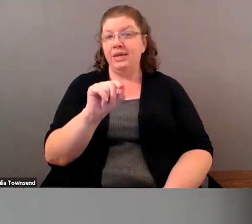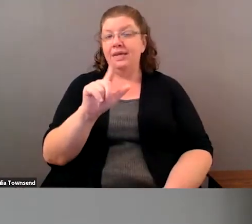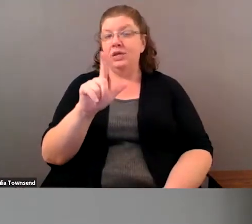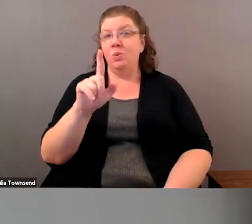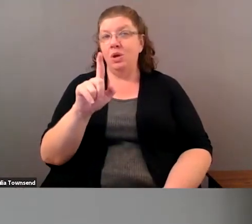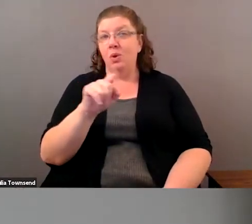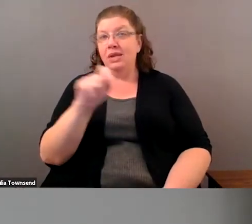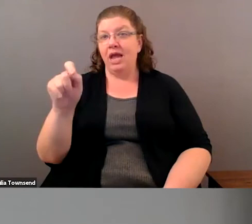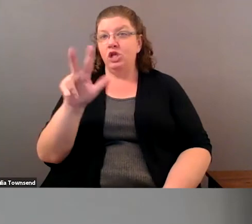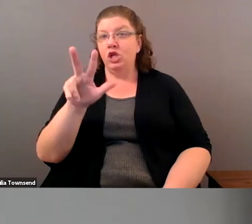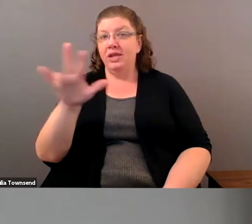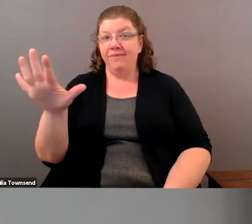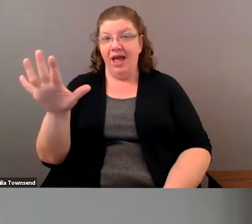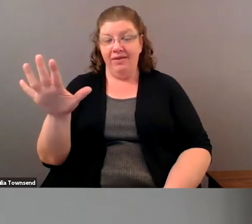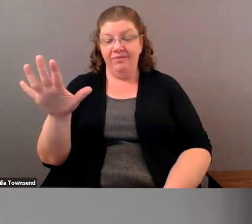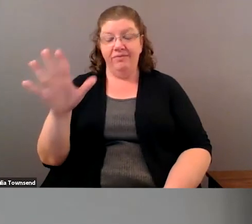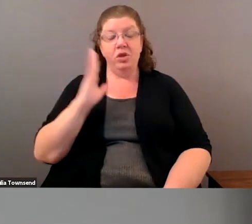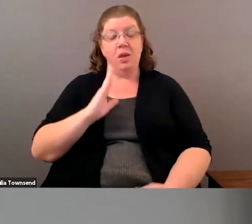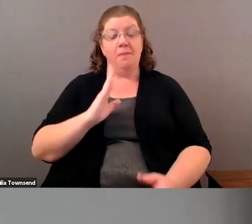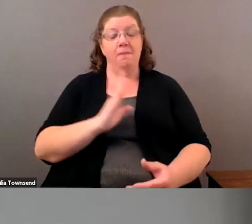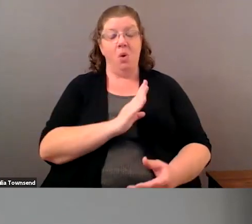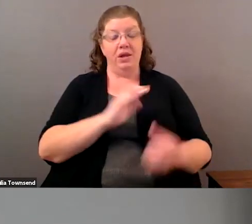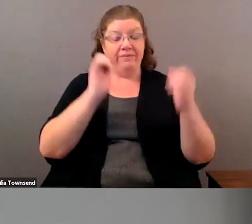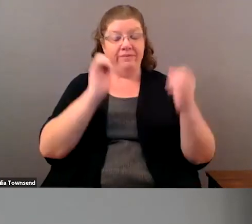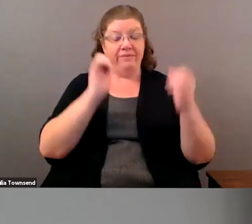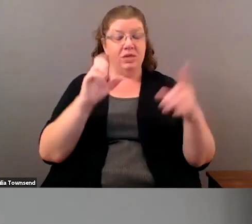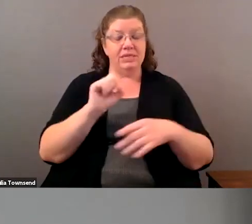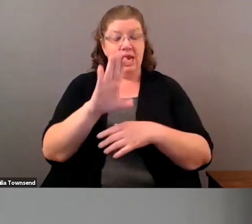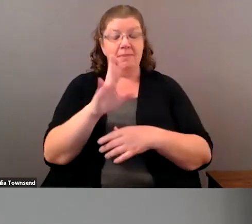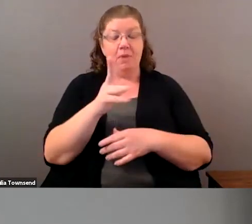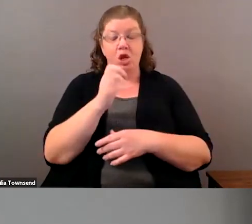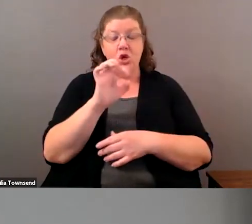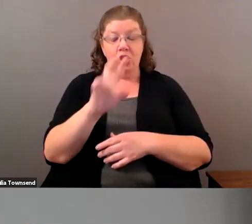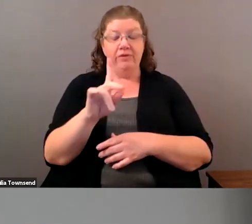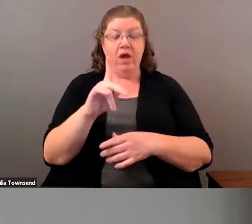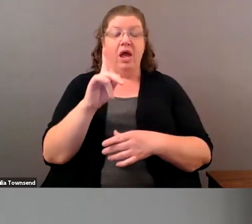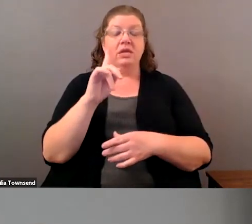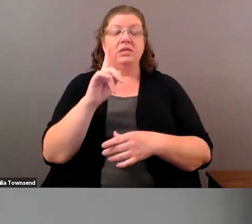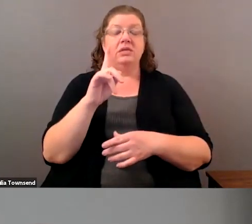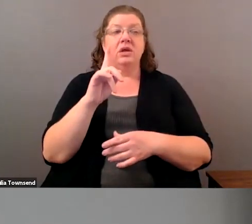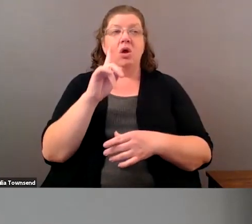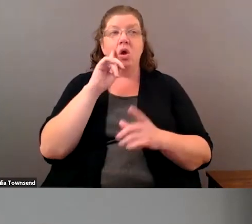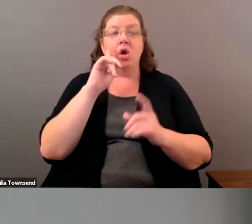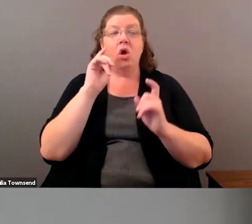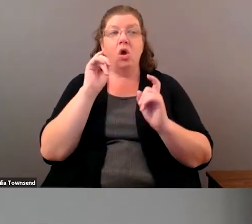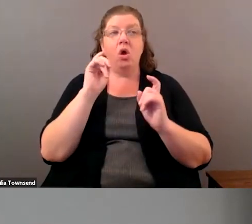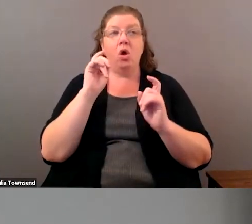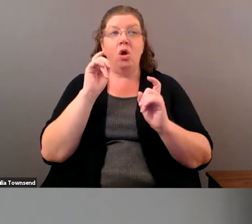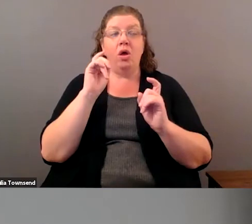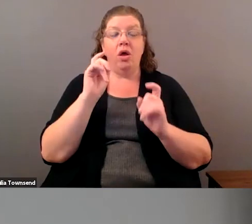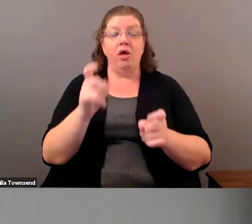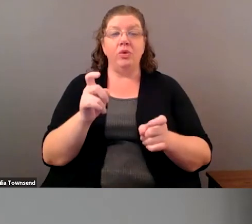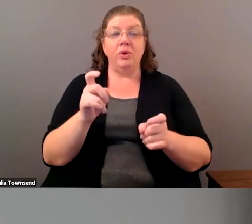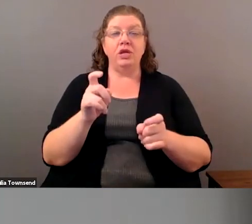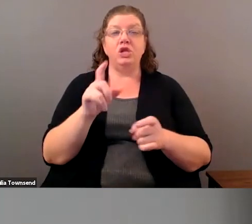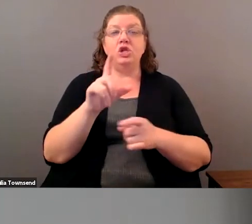2021-35, the resolution of the Board of Education of Santa Barbara Unified authoring the issuance of,